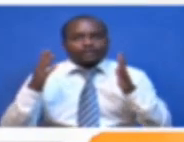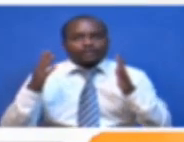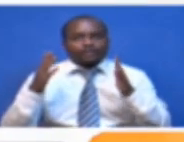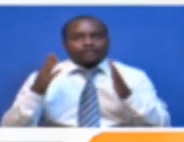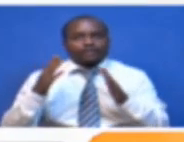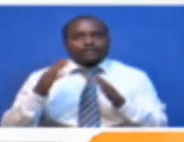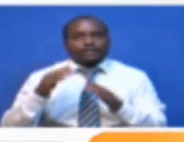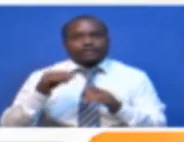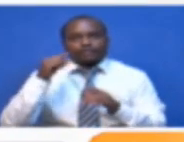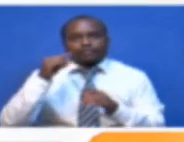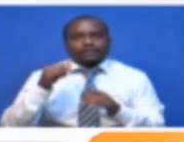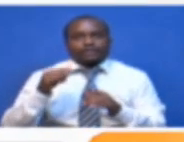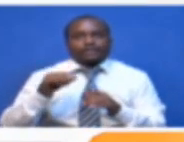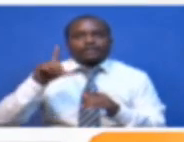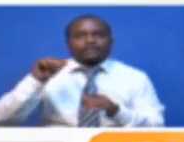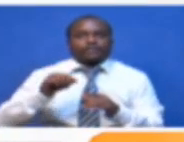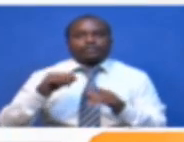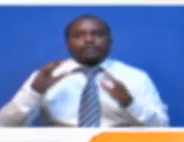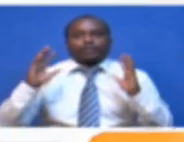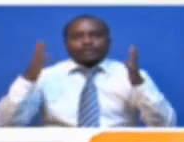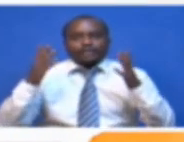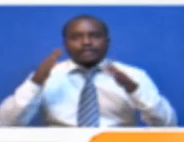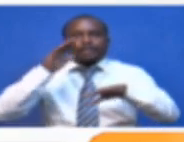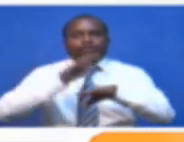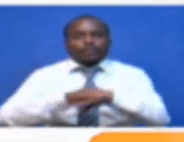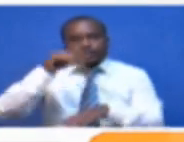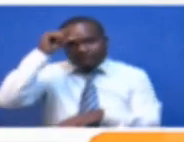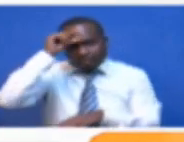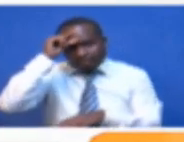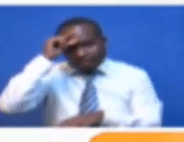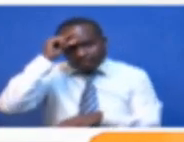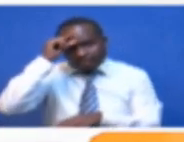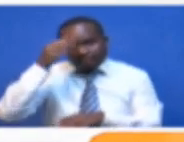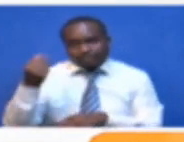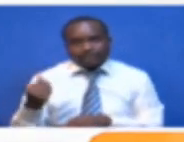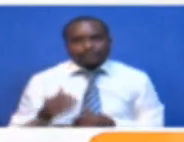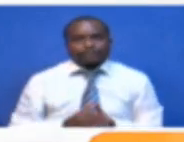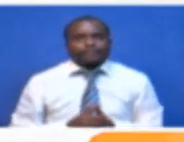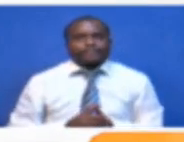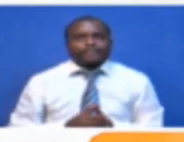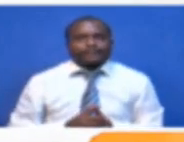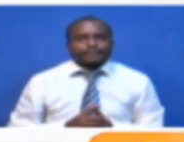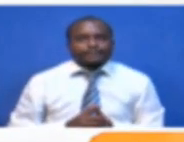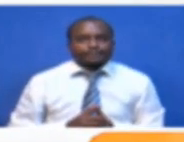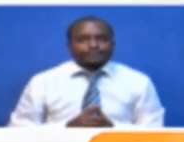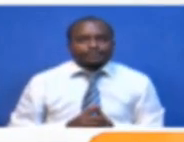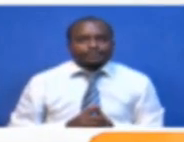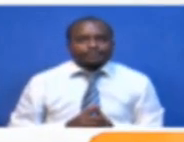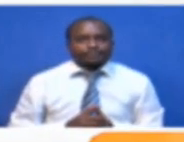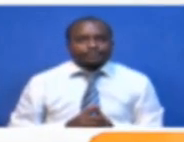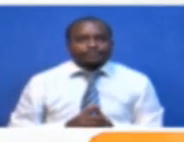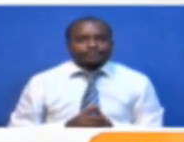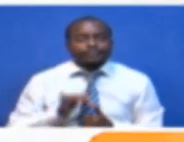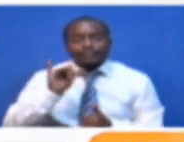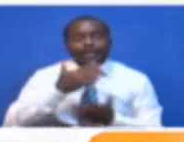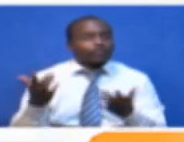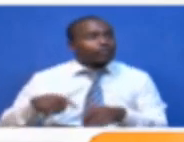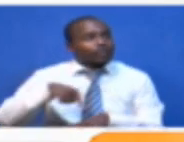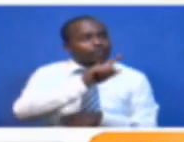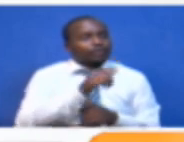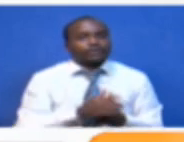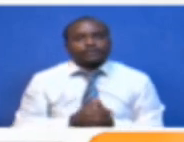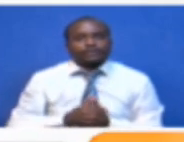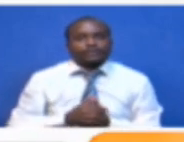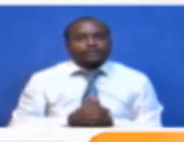CHOGIM, yeah. Cheap holiday on government money. Yes. Okay. That's where you were heading now. Yes. But